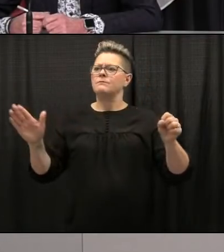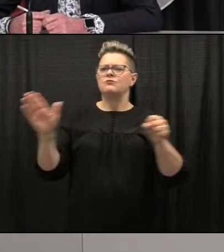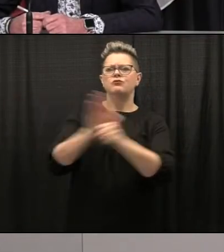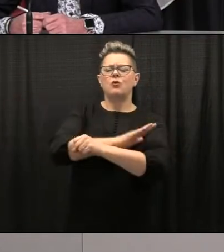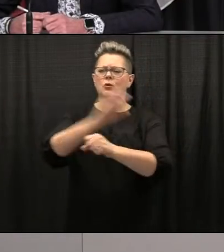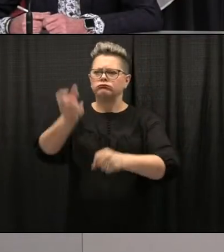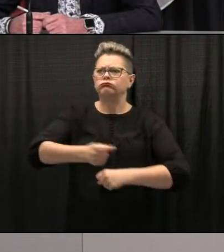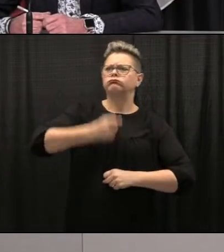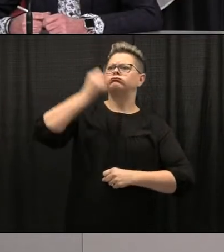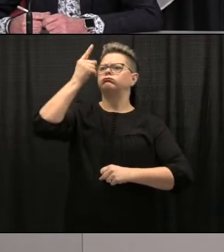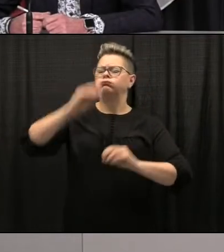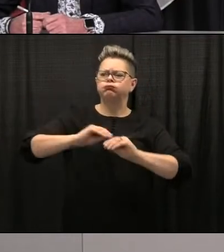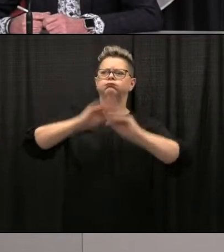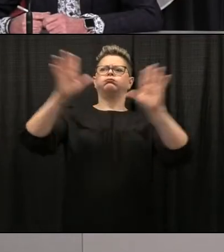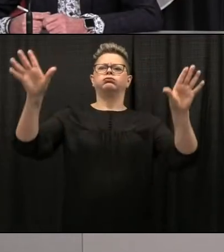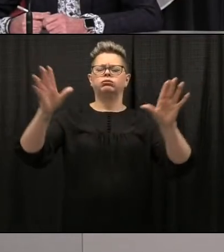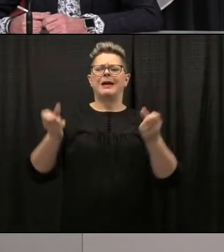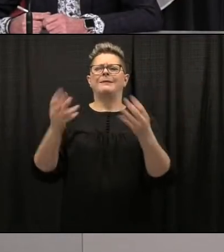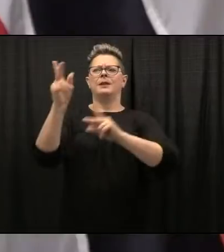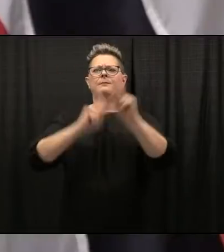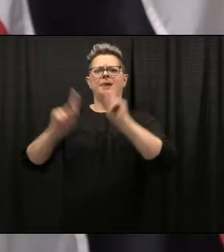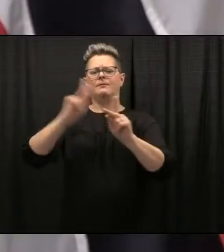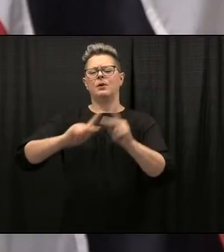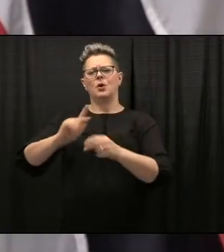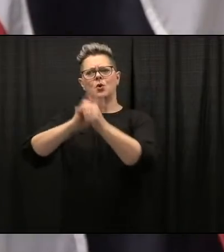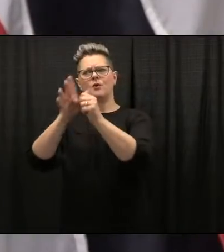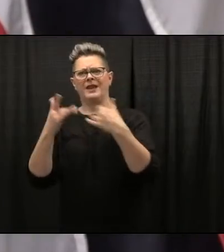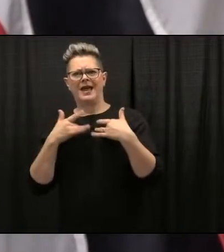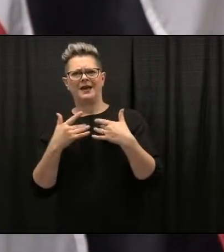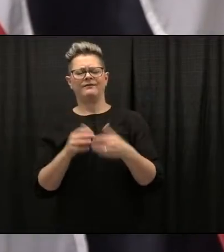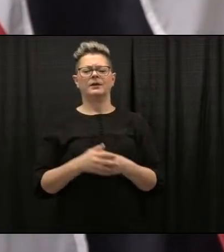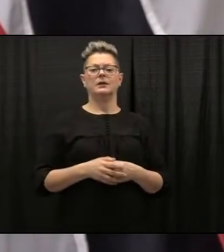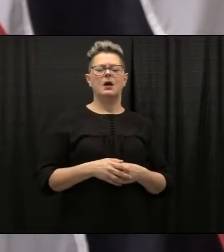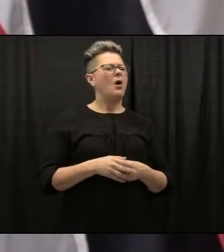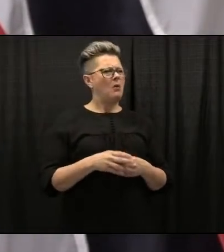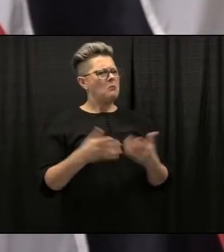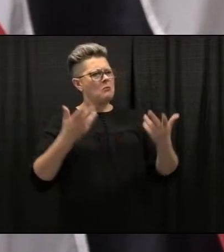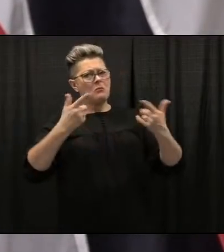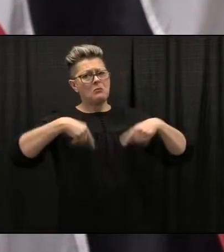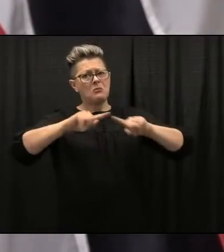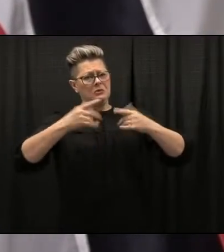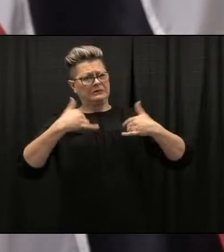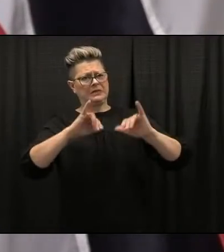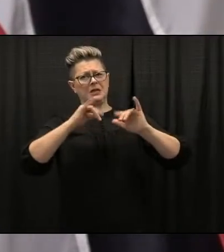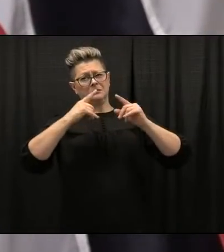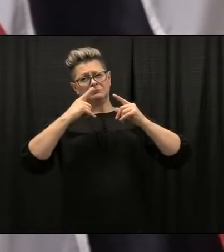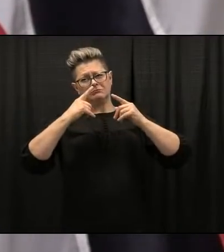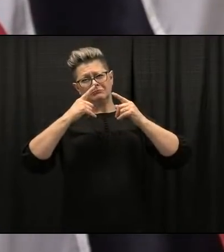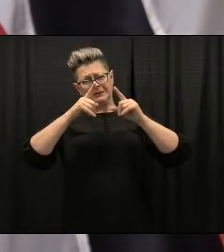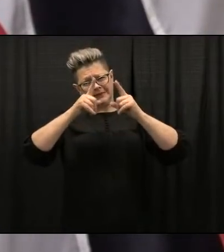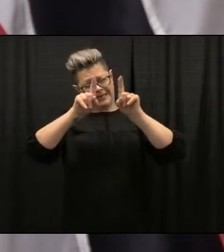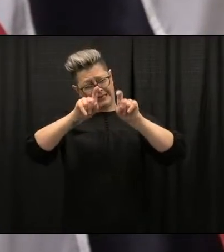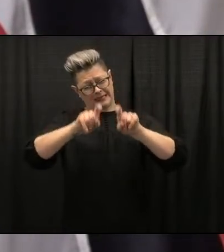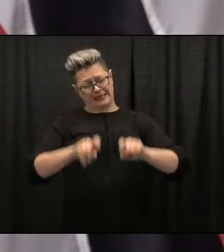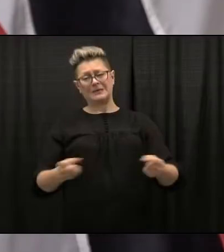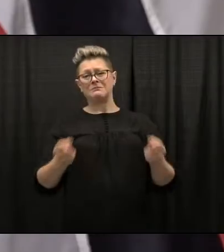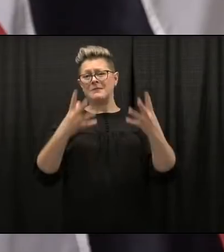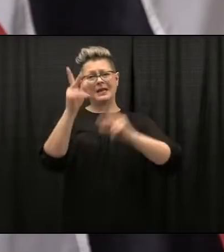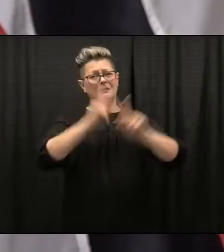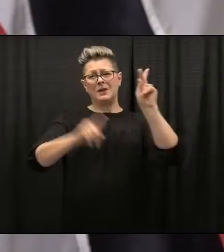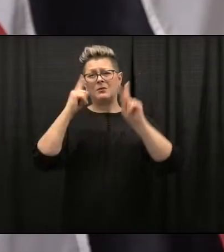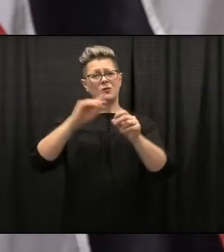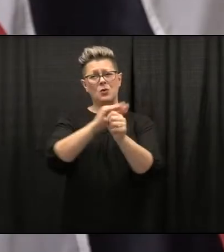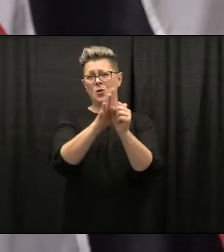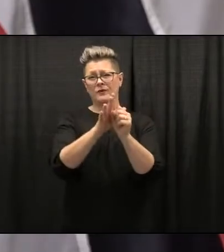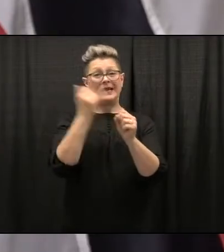now? So we are still actually testing quite a number of people for COVID. Anyone with